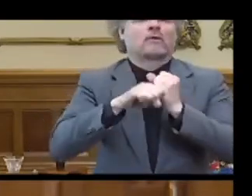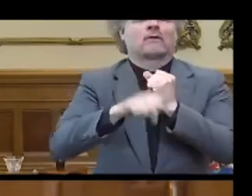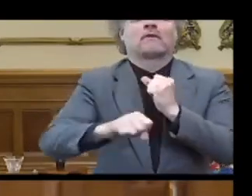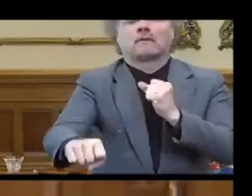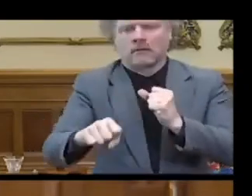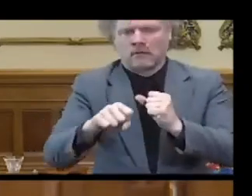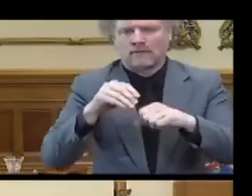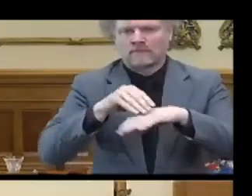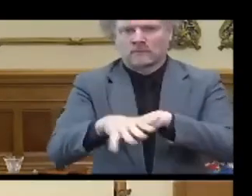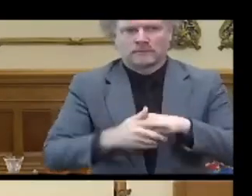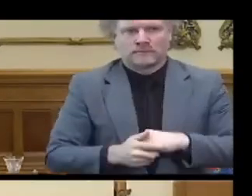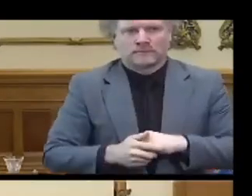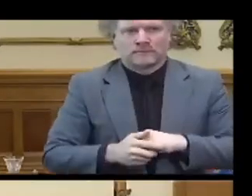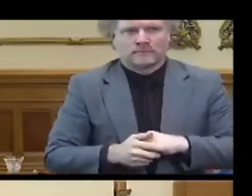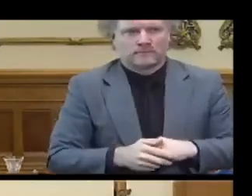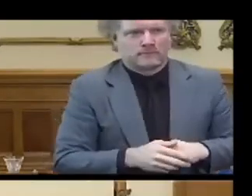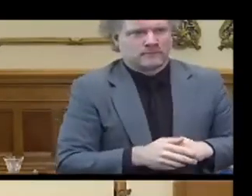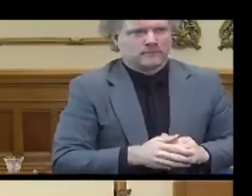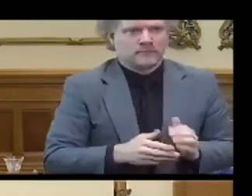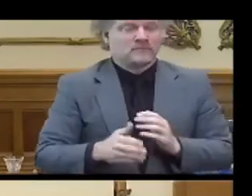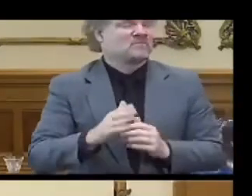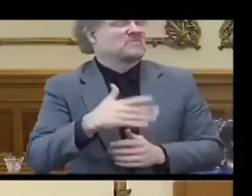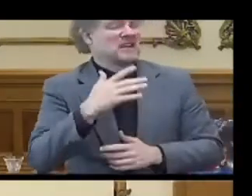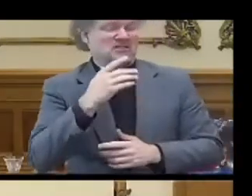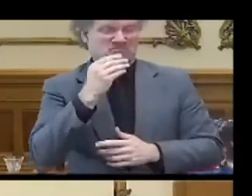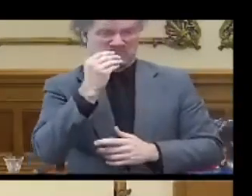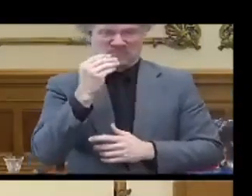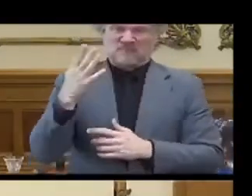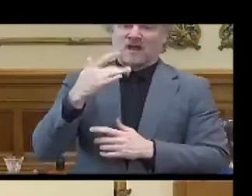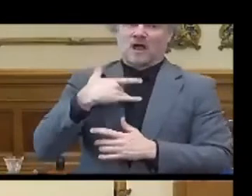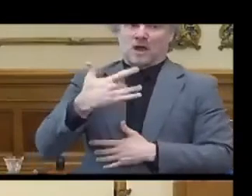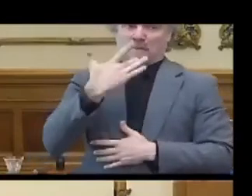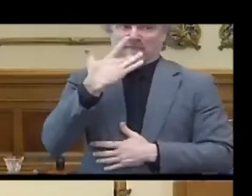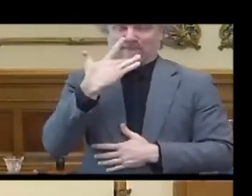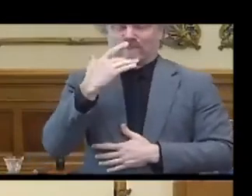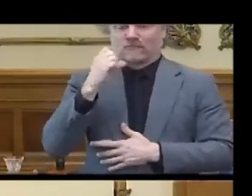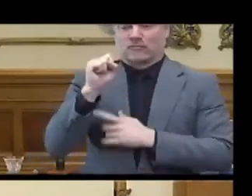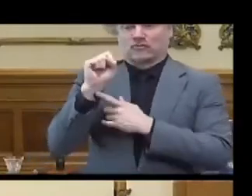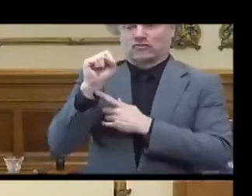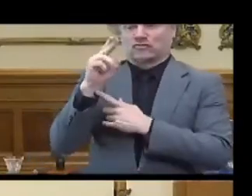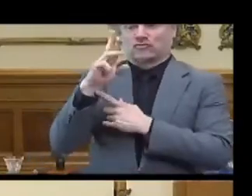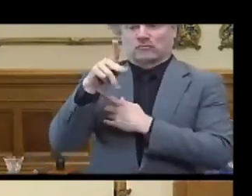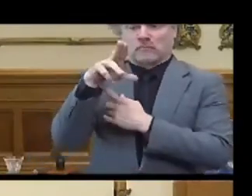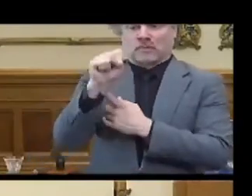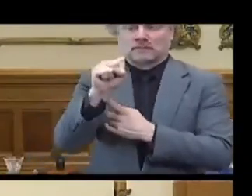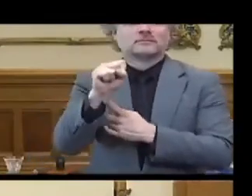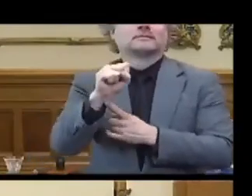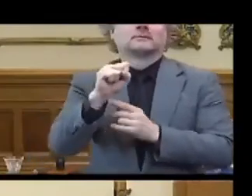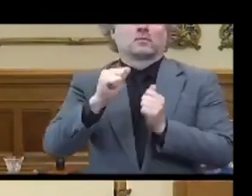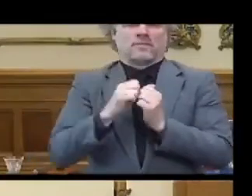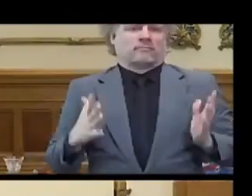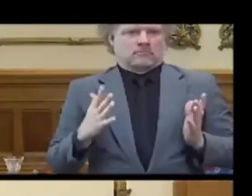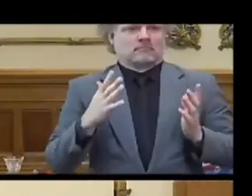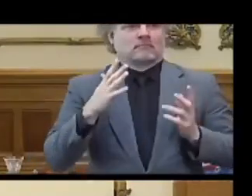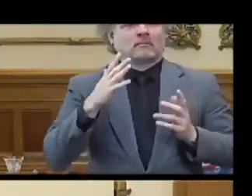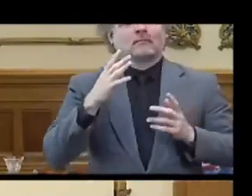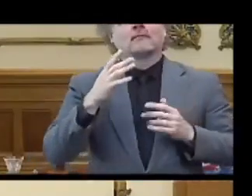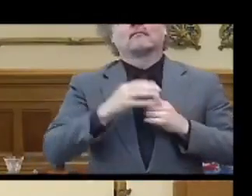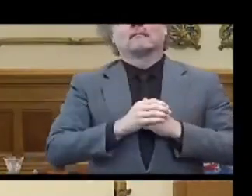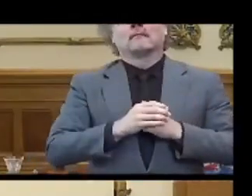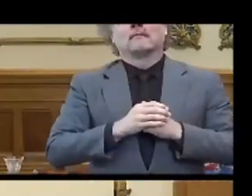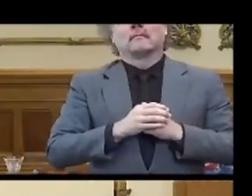impact. Yeah, and I would just say, Adam, that I'd rather have a surplus than not going into this. Had an opportunity